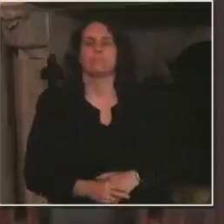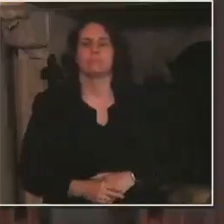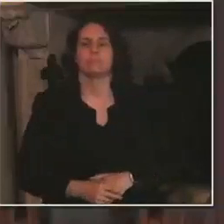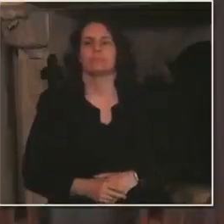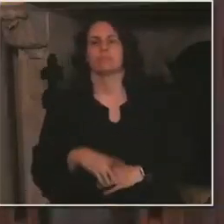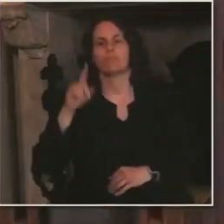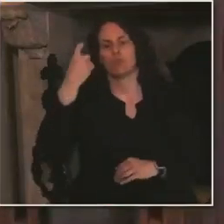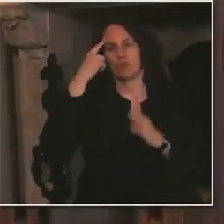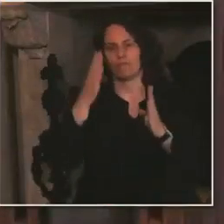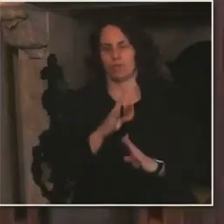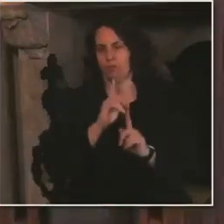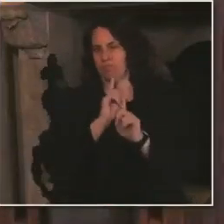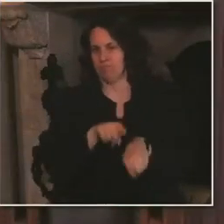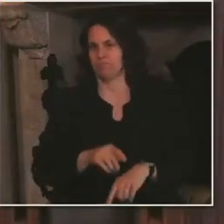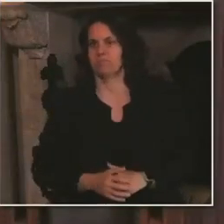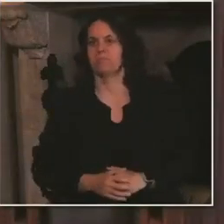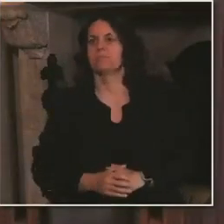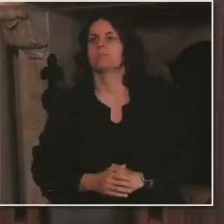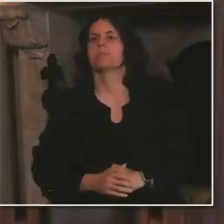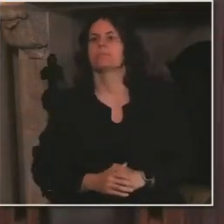and